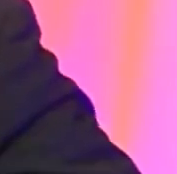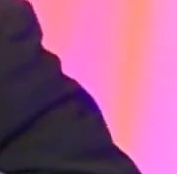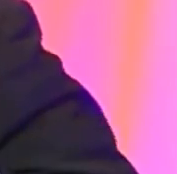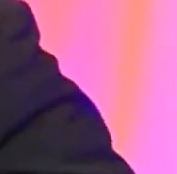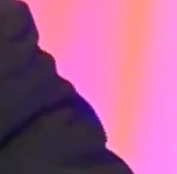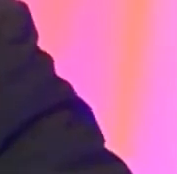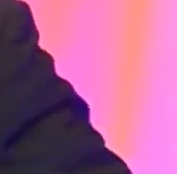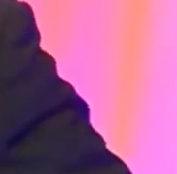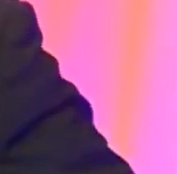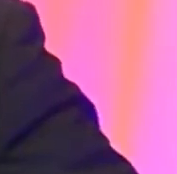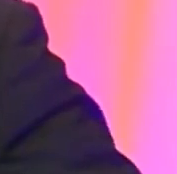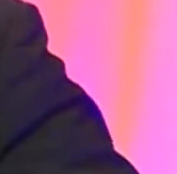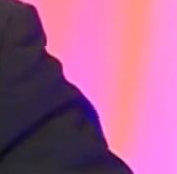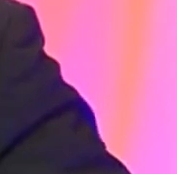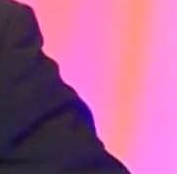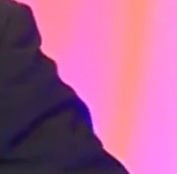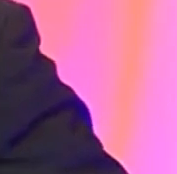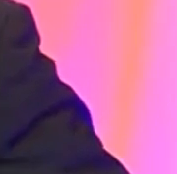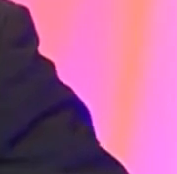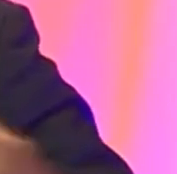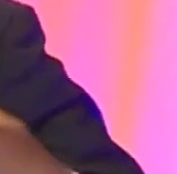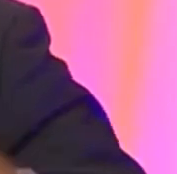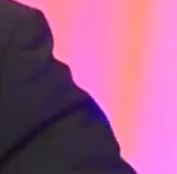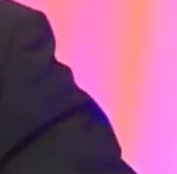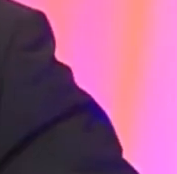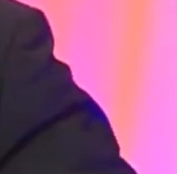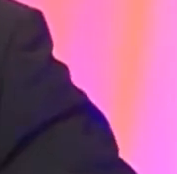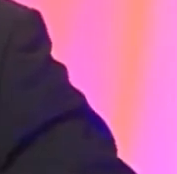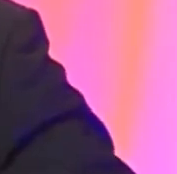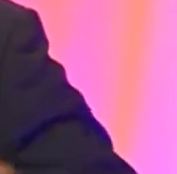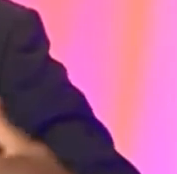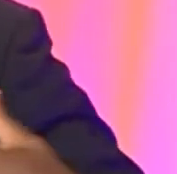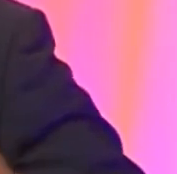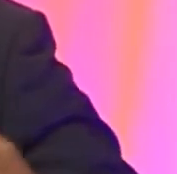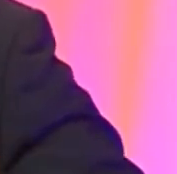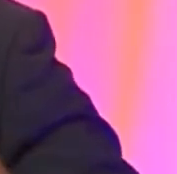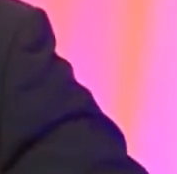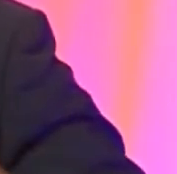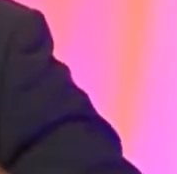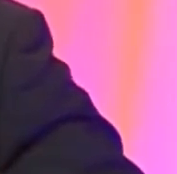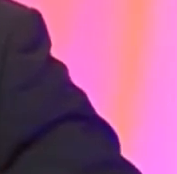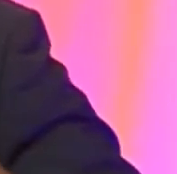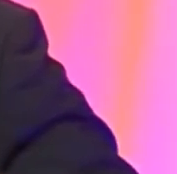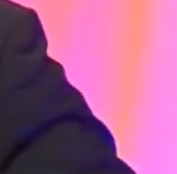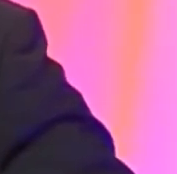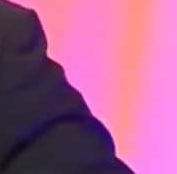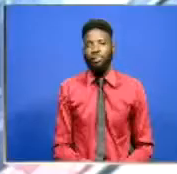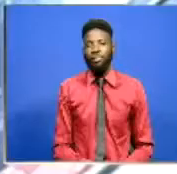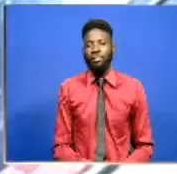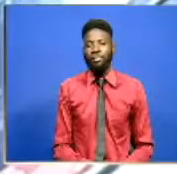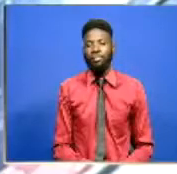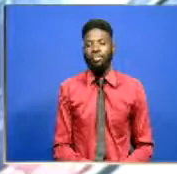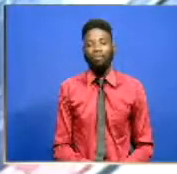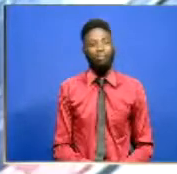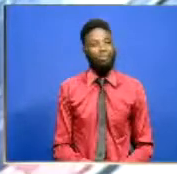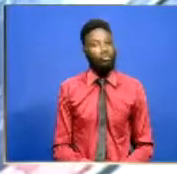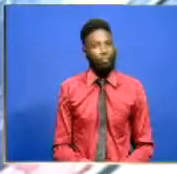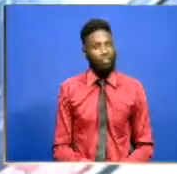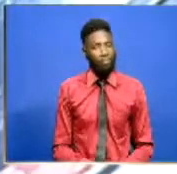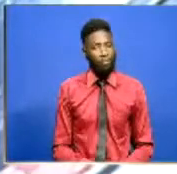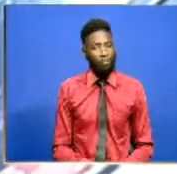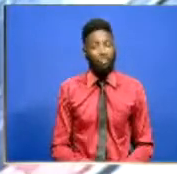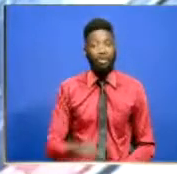kwamba kukata kuwili, mahali ambapo moyo na roho hukutana, mpaka pale vikutanapo viungo vya mwili. And now on to